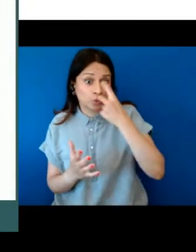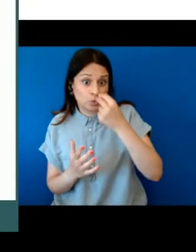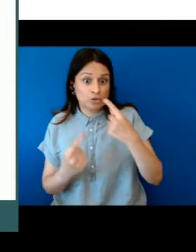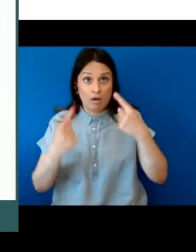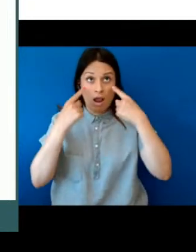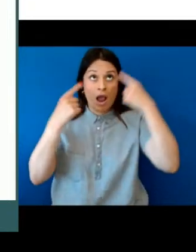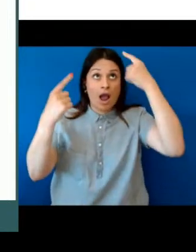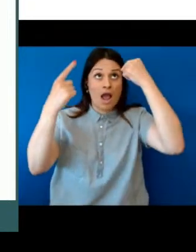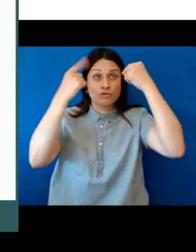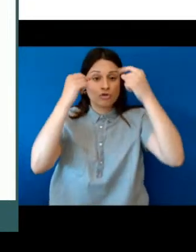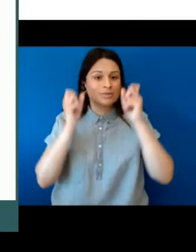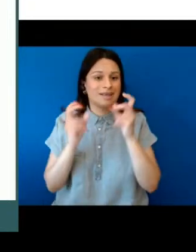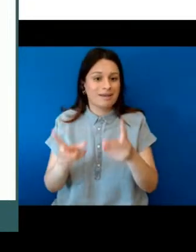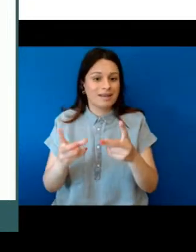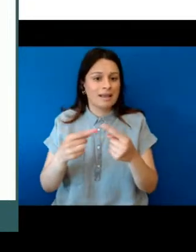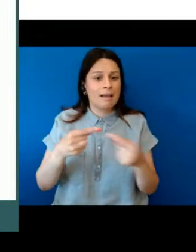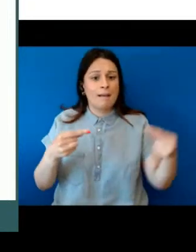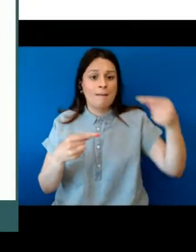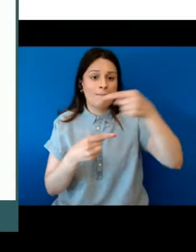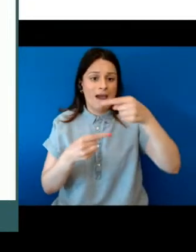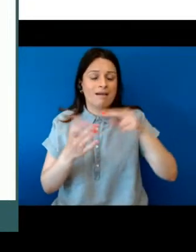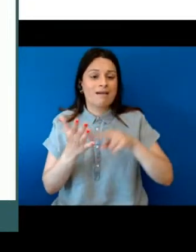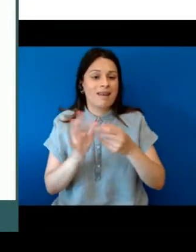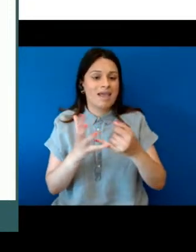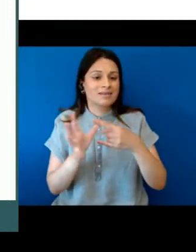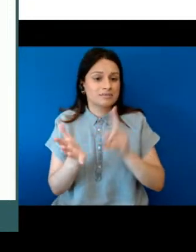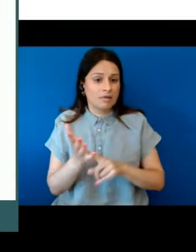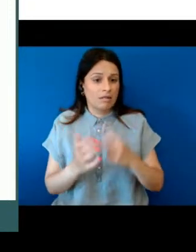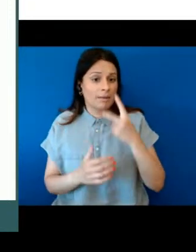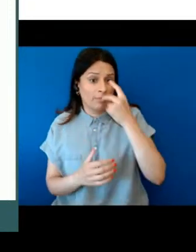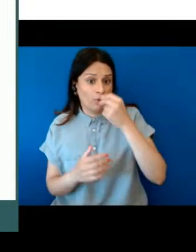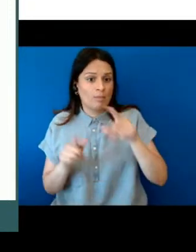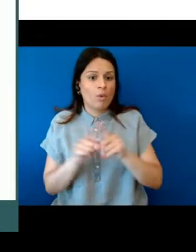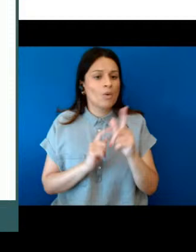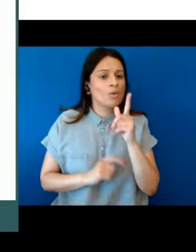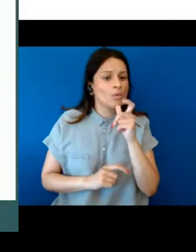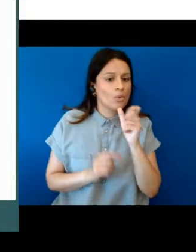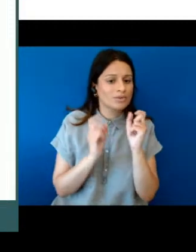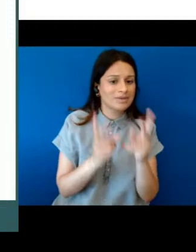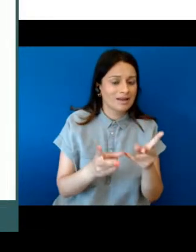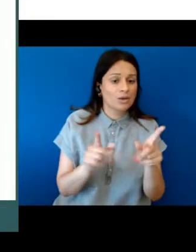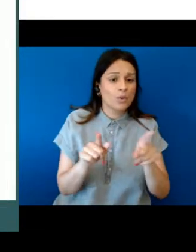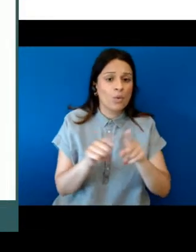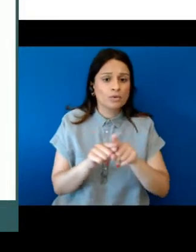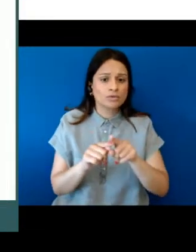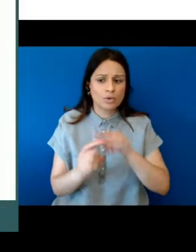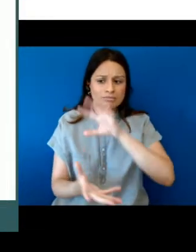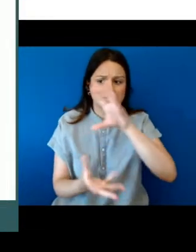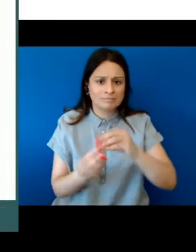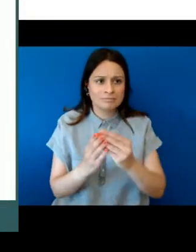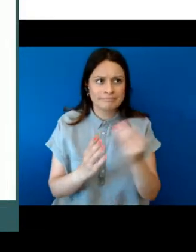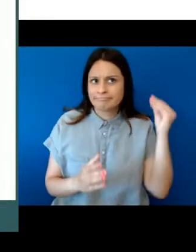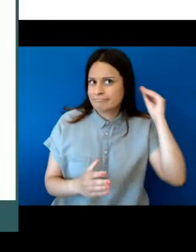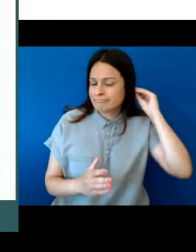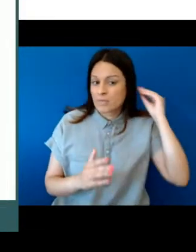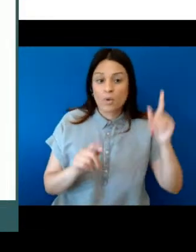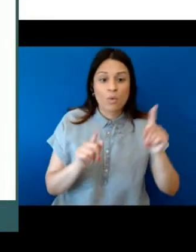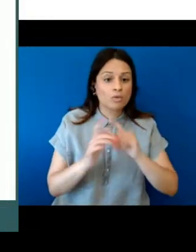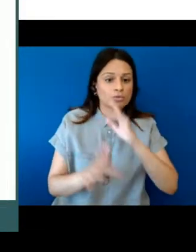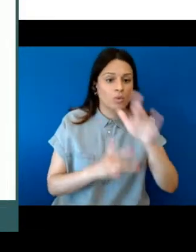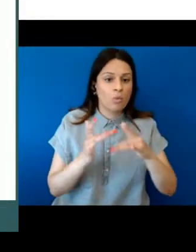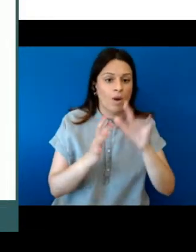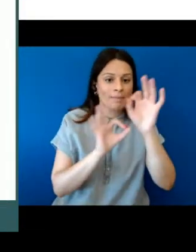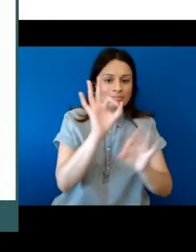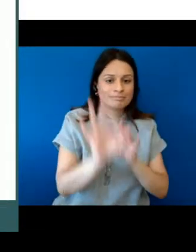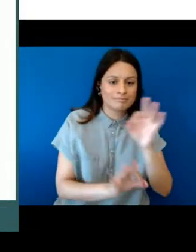to the nasal steroid and inhaler technique, and then provide some take-home messages along with web links, and we'll have some